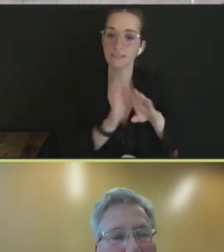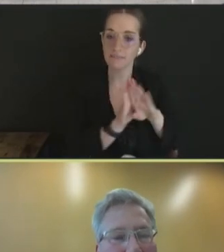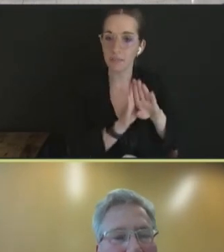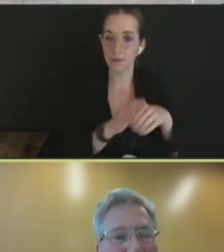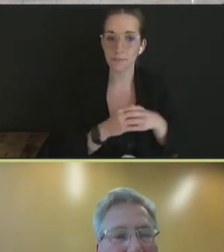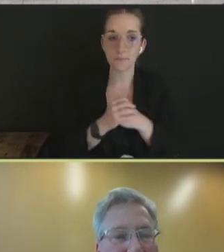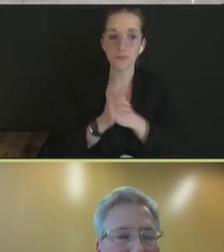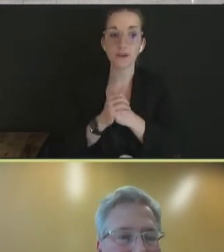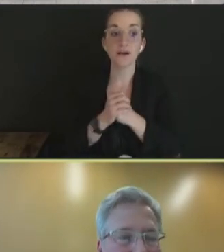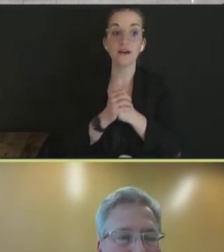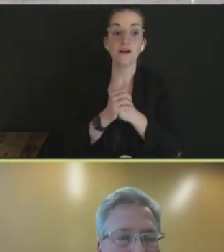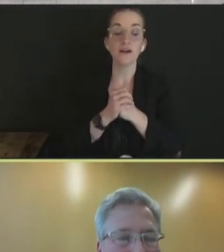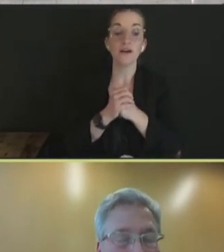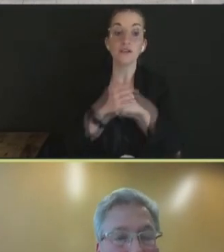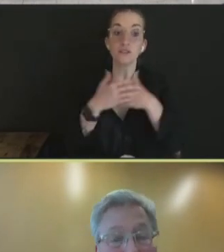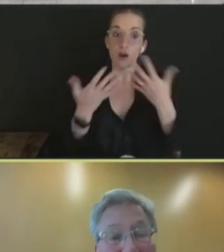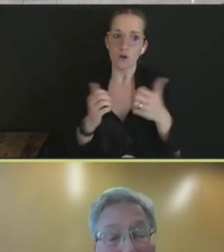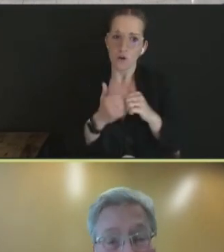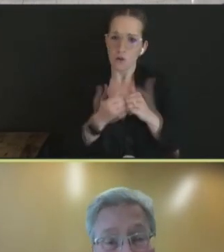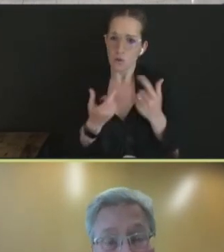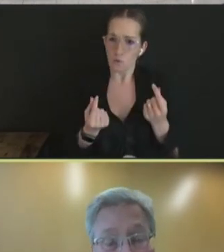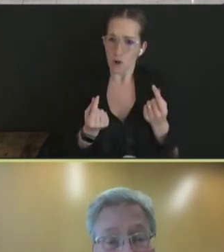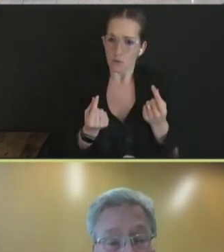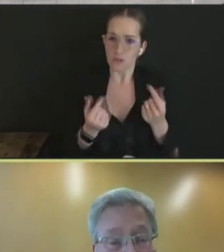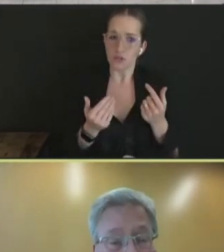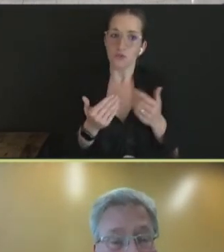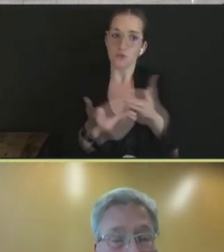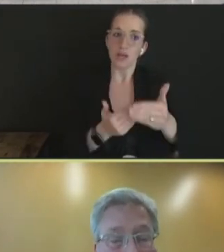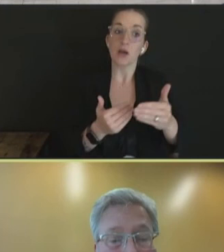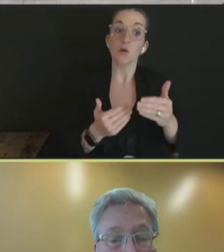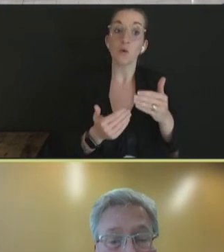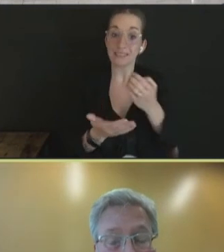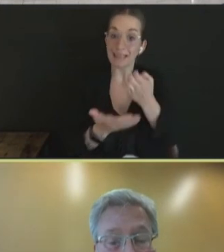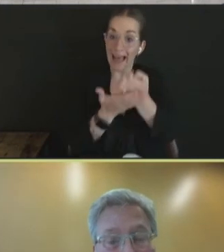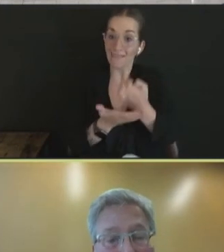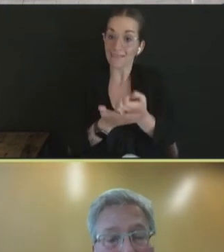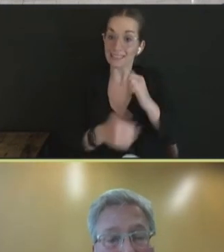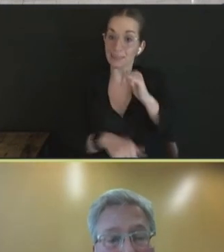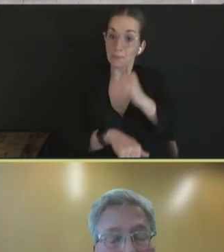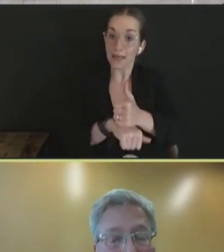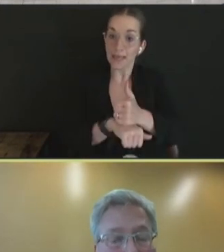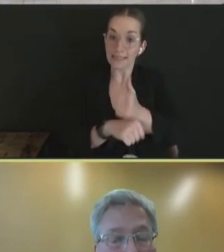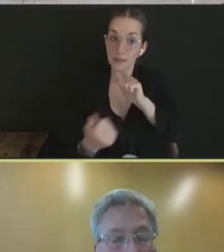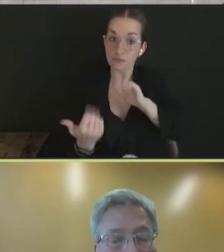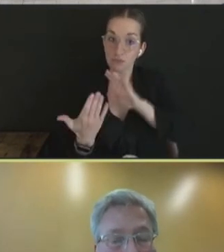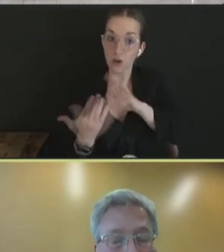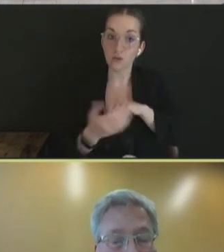So the way that this was done, it was an evidence-based approach. It was a mixed method